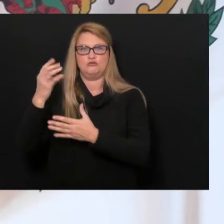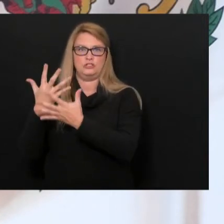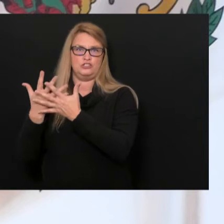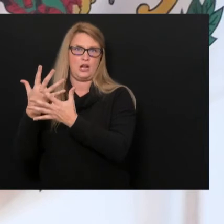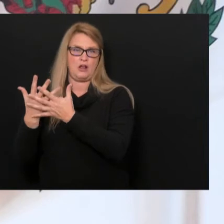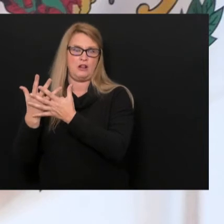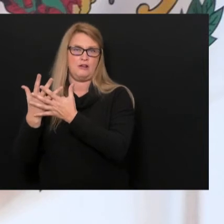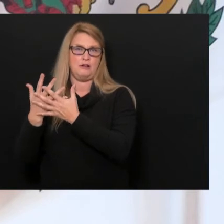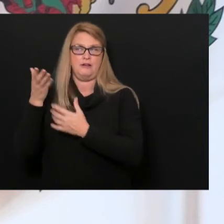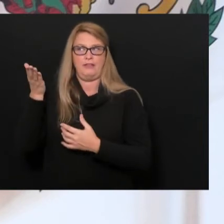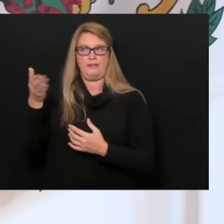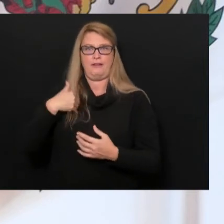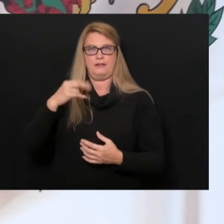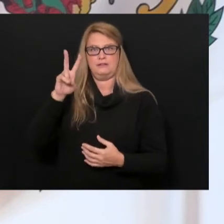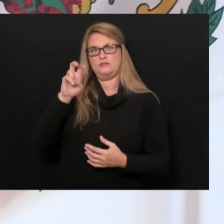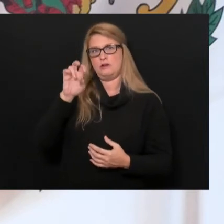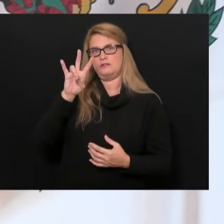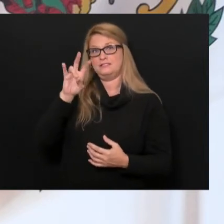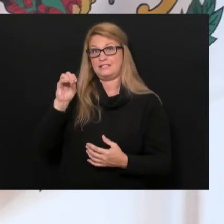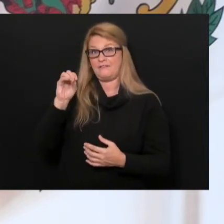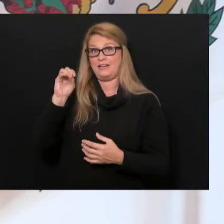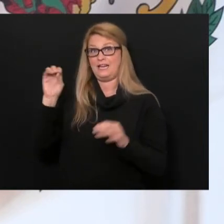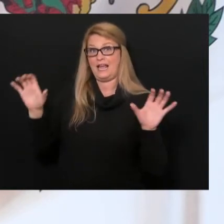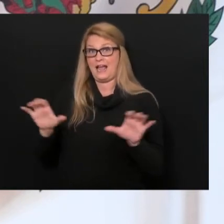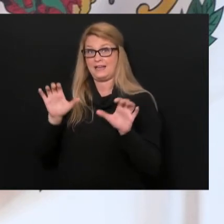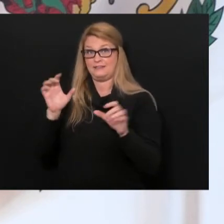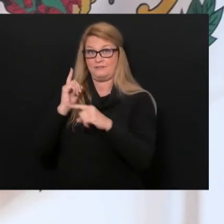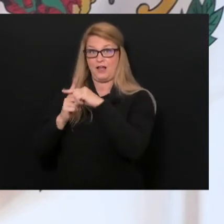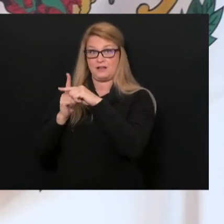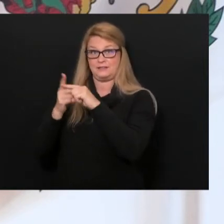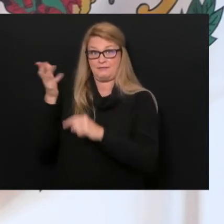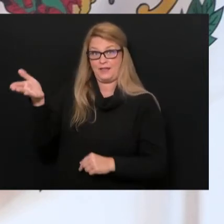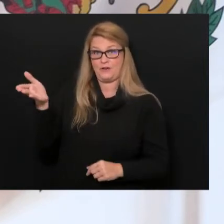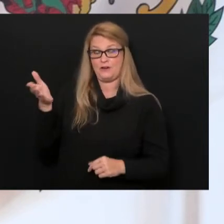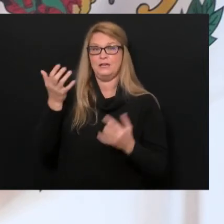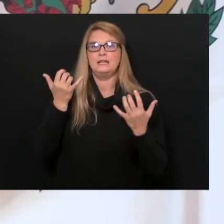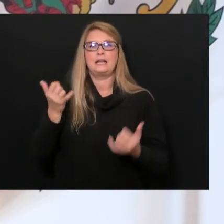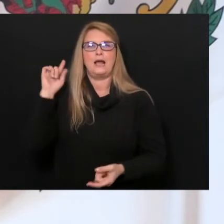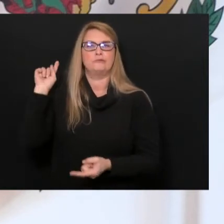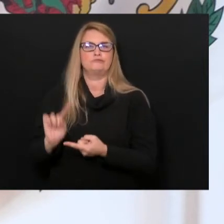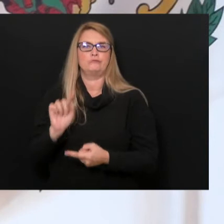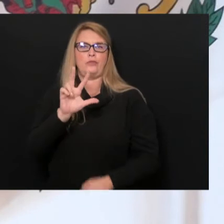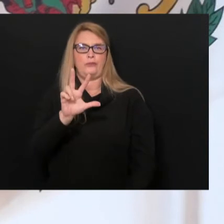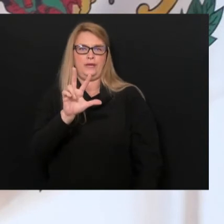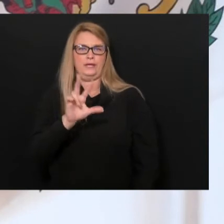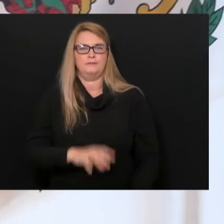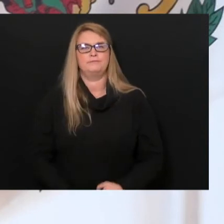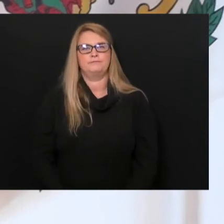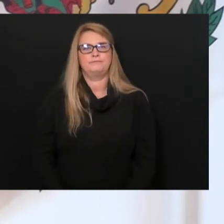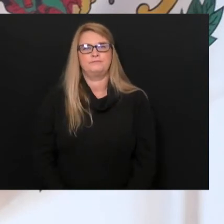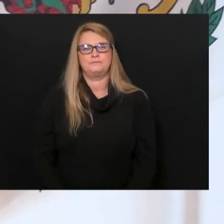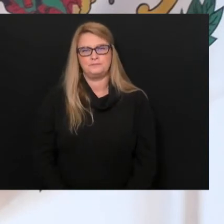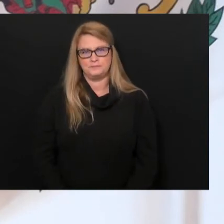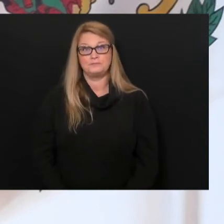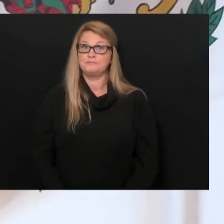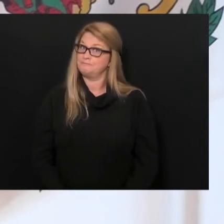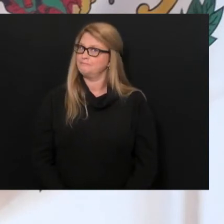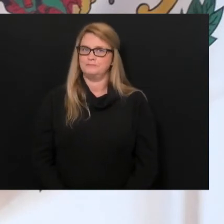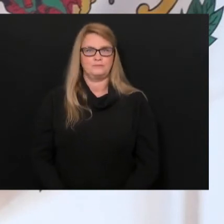There were more than 270 active cases there. There are now three. It's amazing